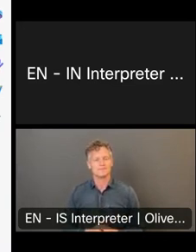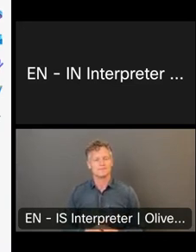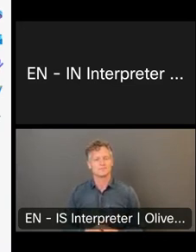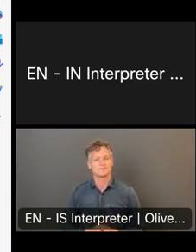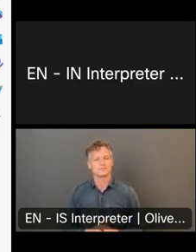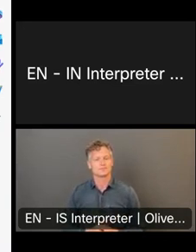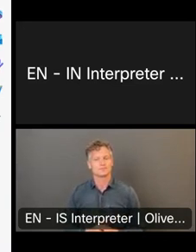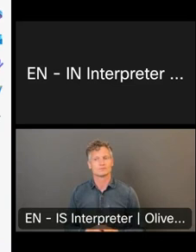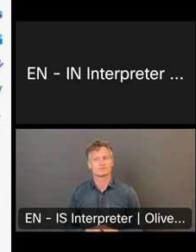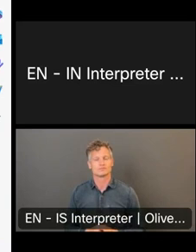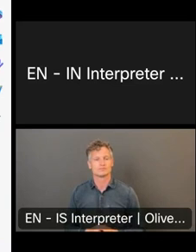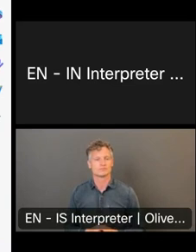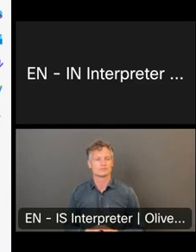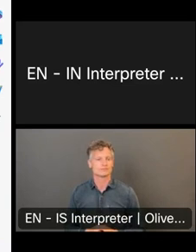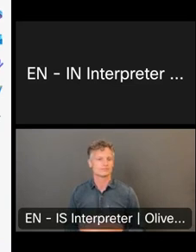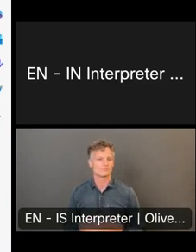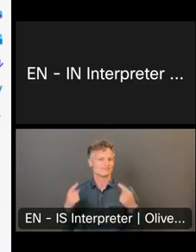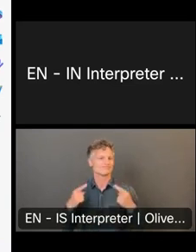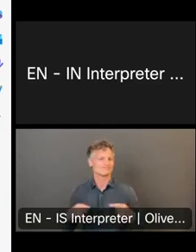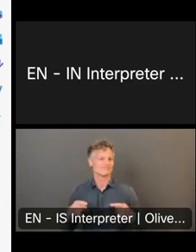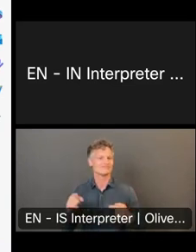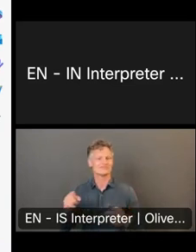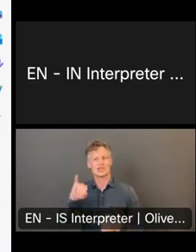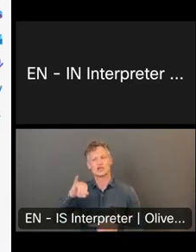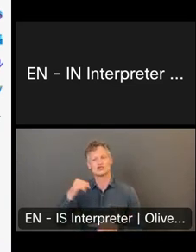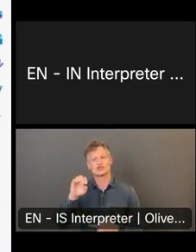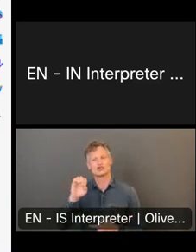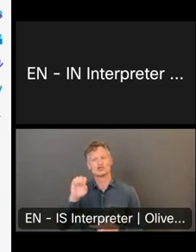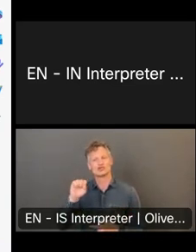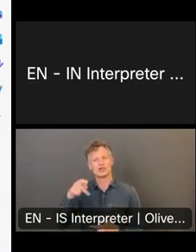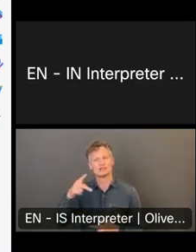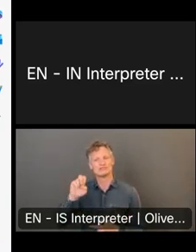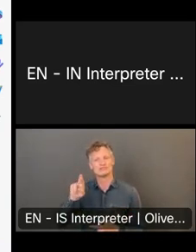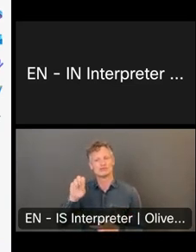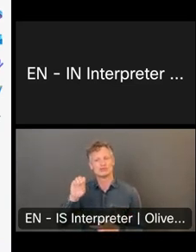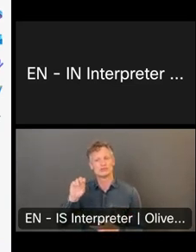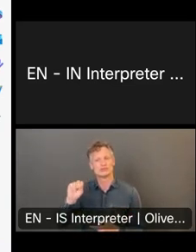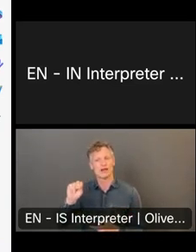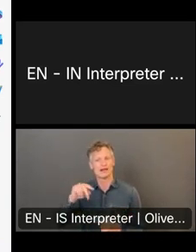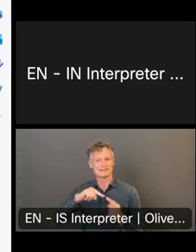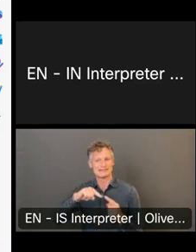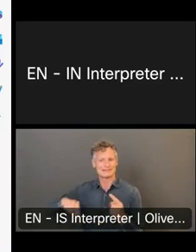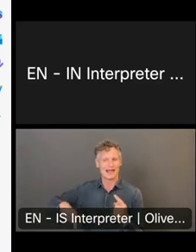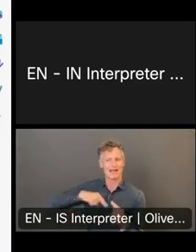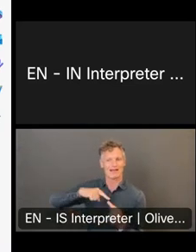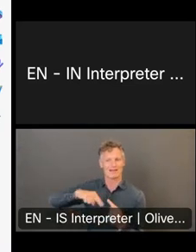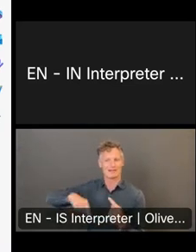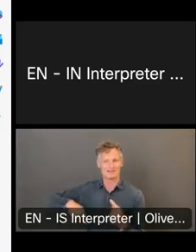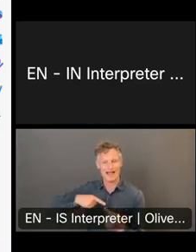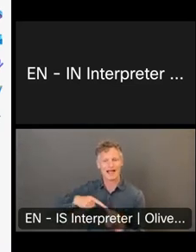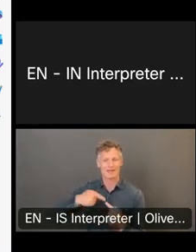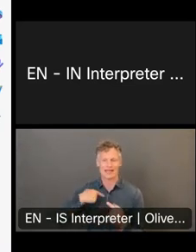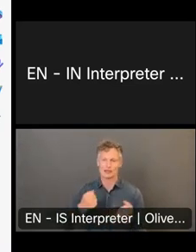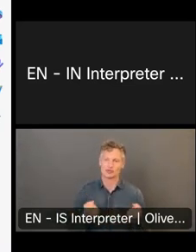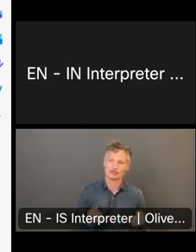leading to least effort reduction. And another, a classic case in point, is the Jespersen cycle, the successive weakening, strengthening and